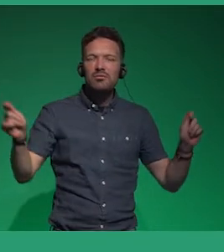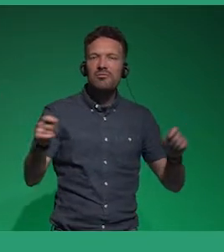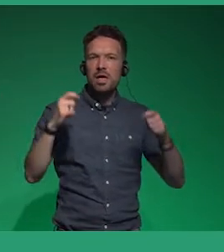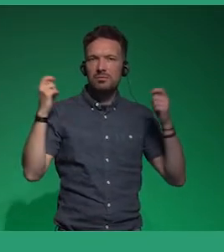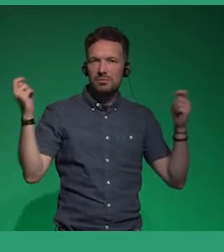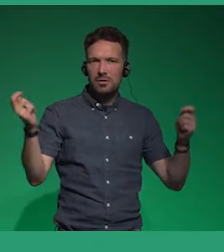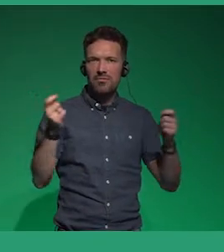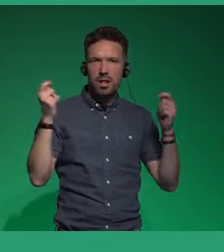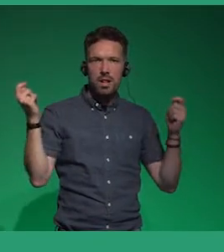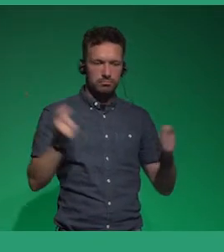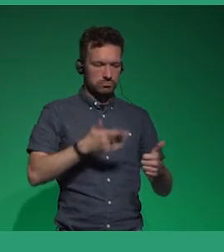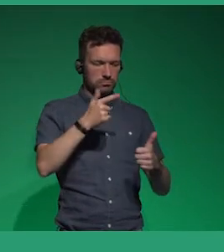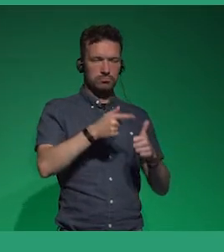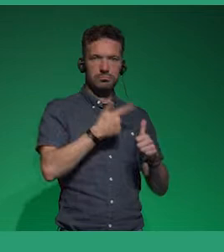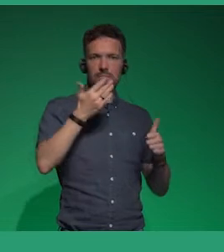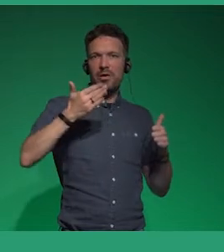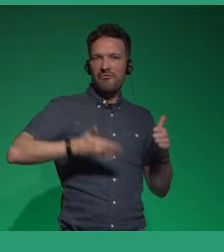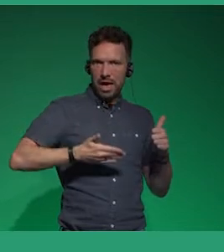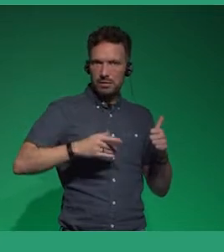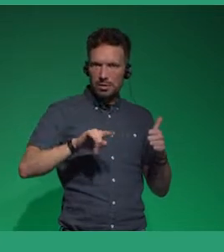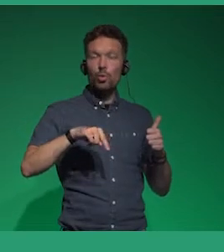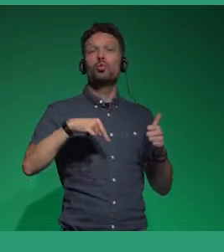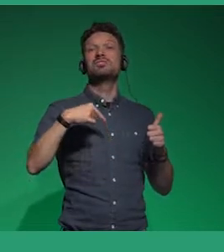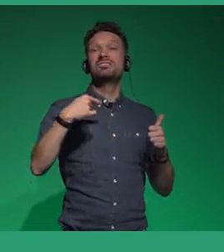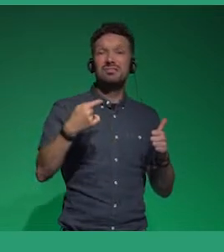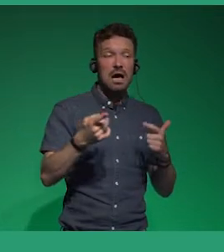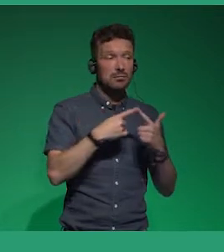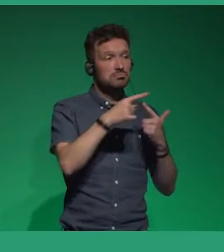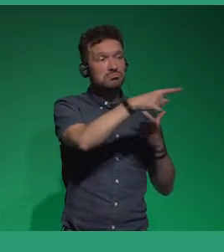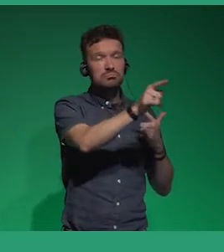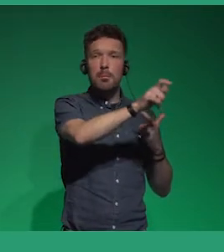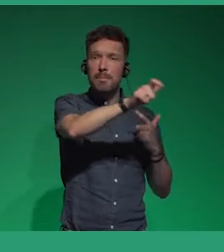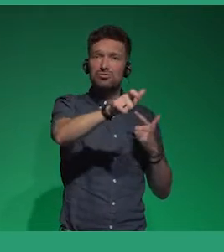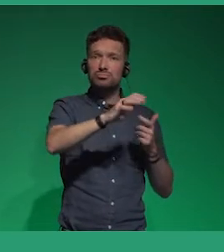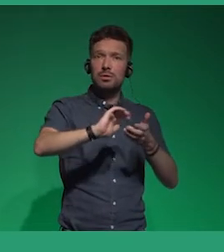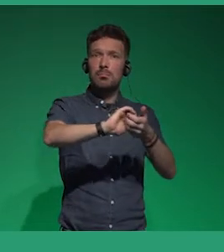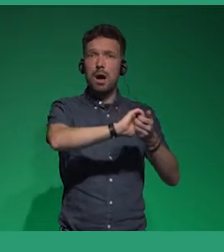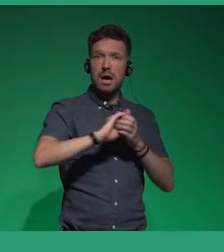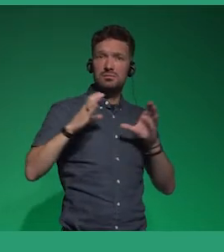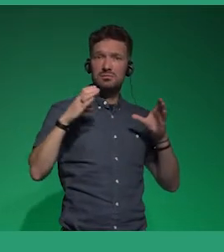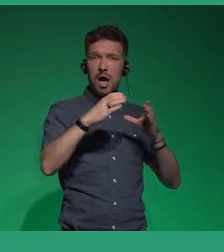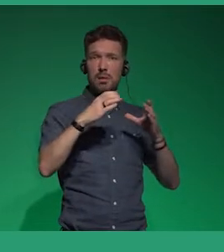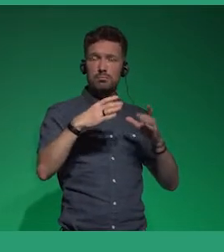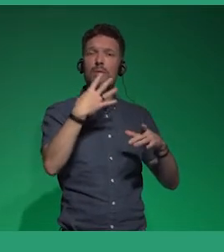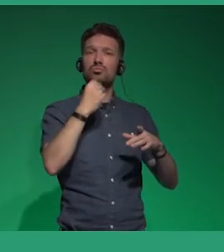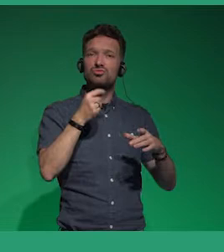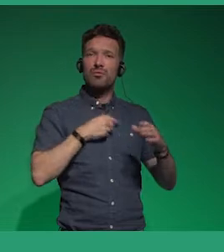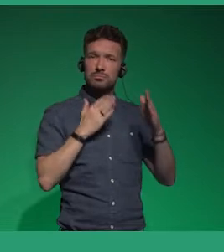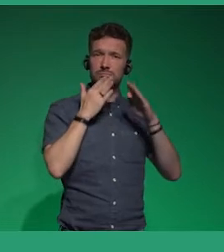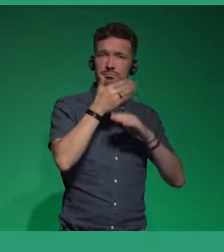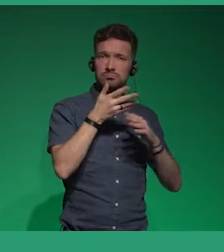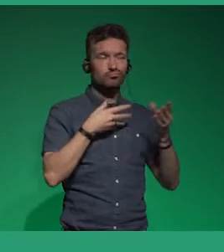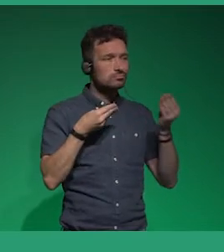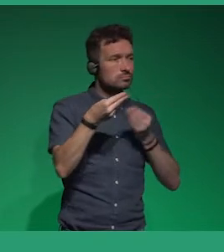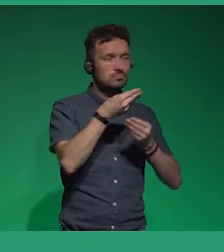engage with the community. They will support the community in defining their goals and priorities based on